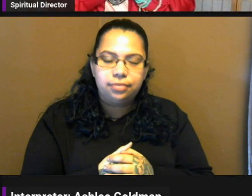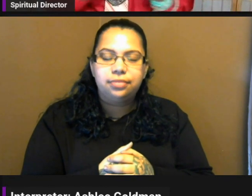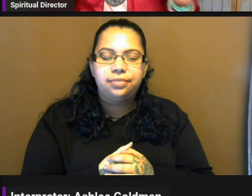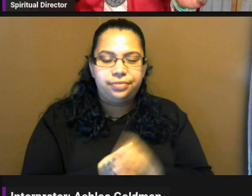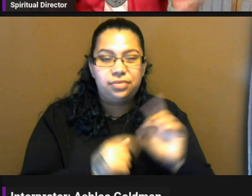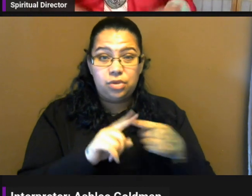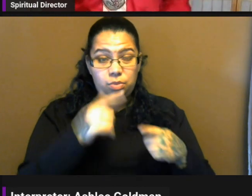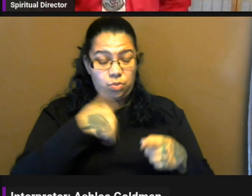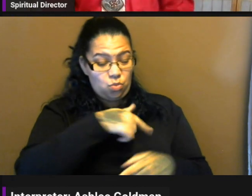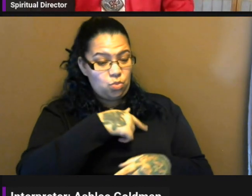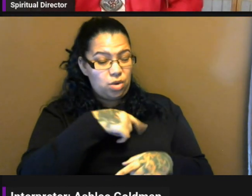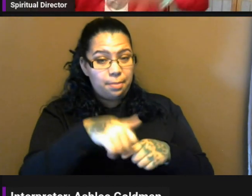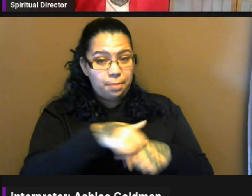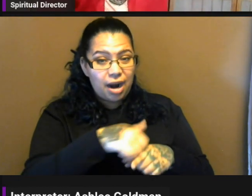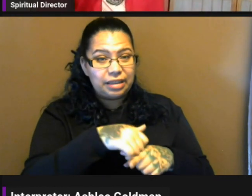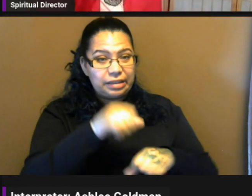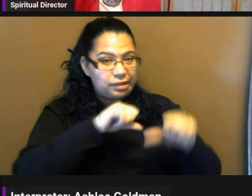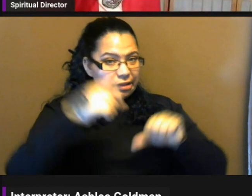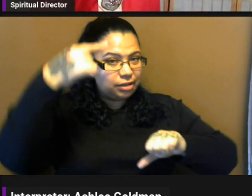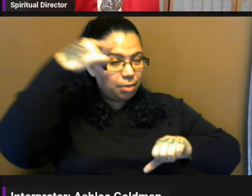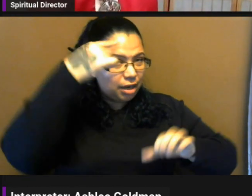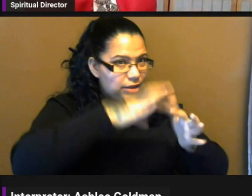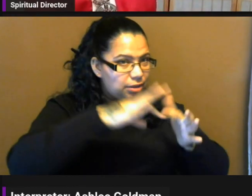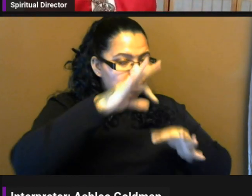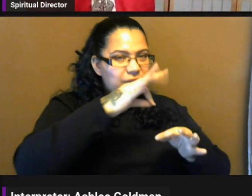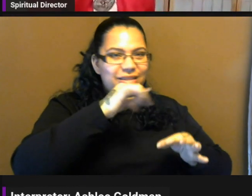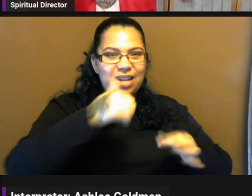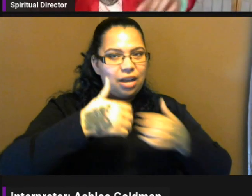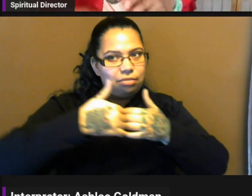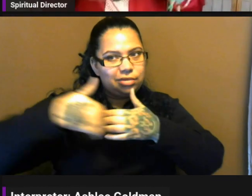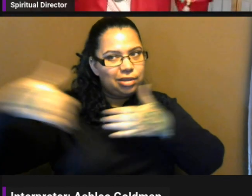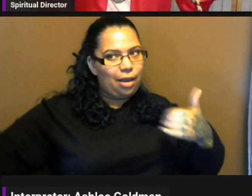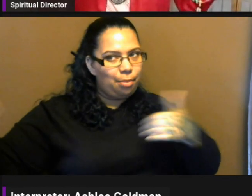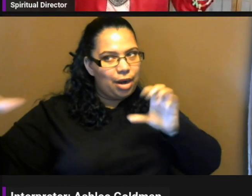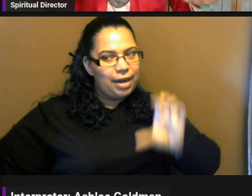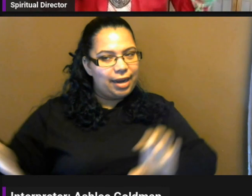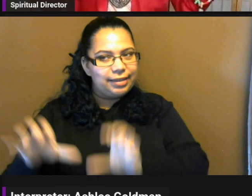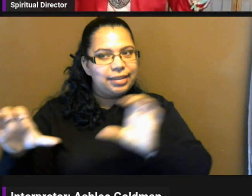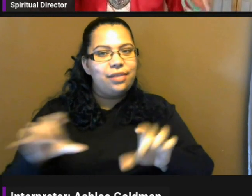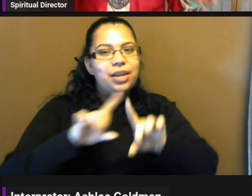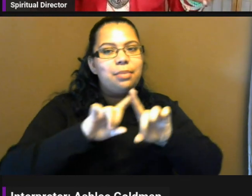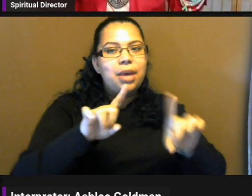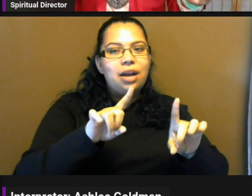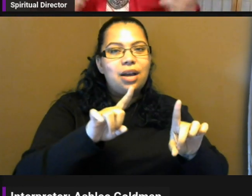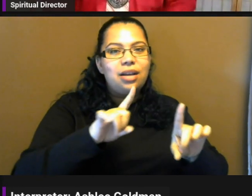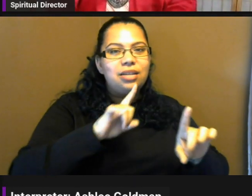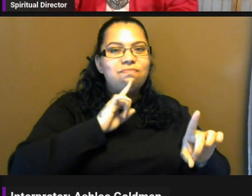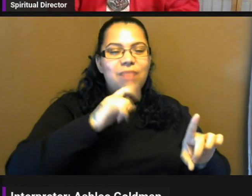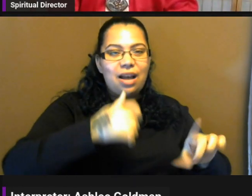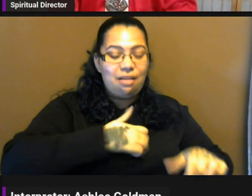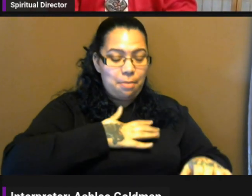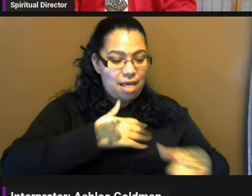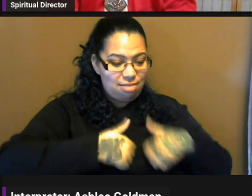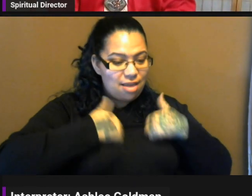When we practice the science of mind and spirit, not as a separate activity, but as the very life that we